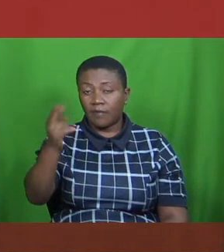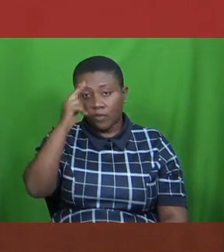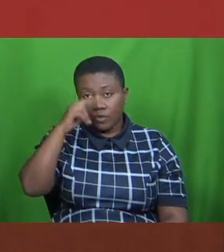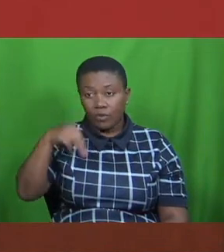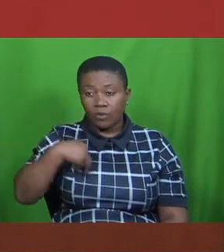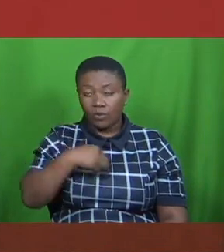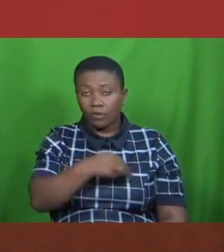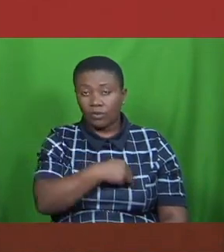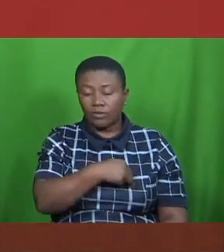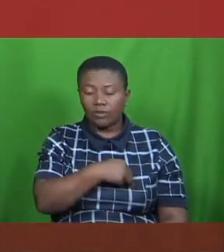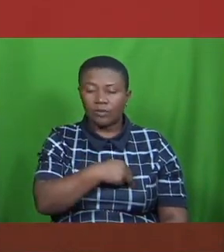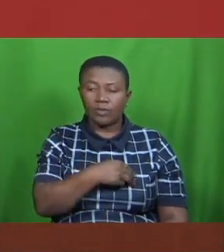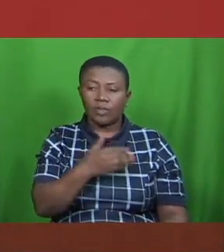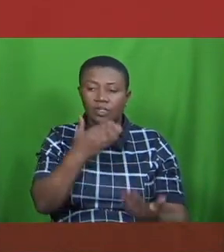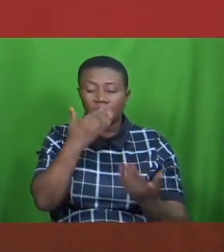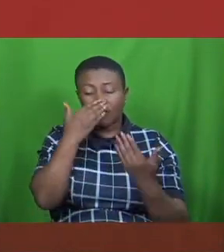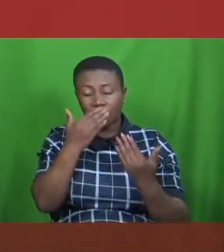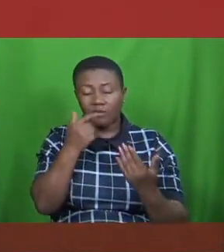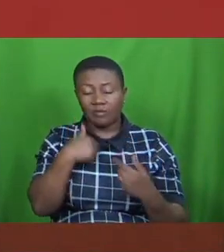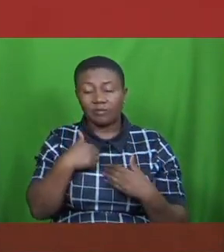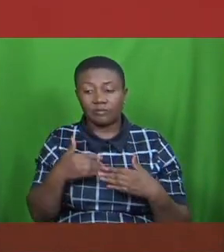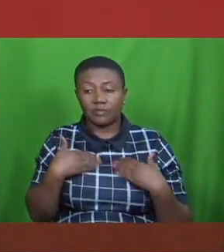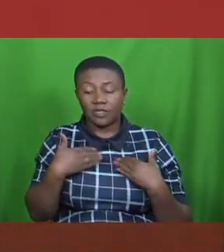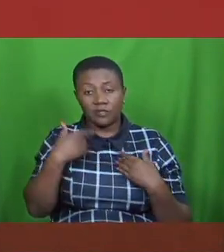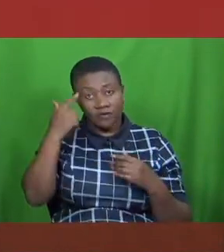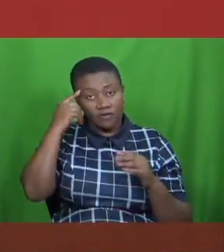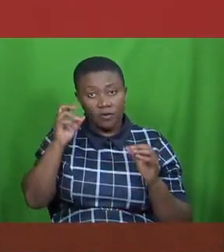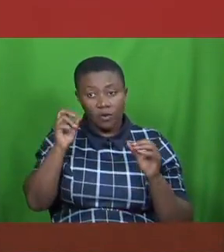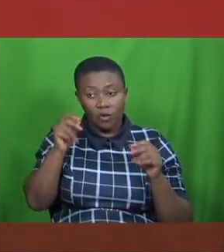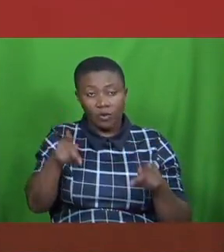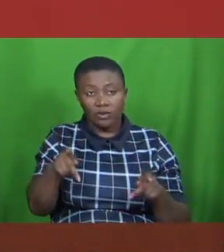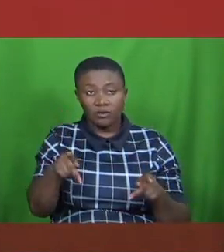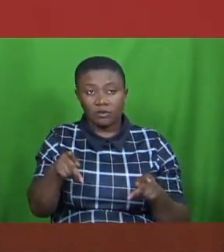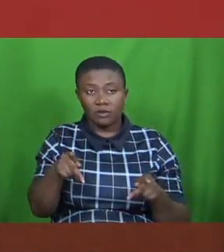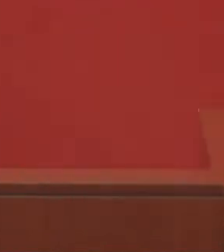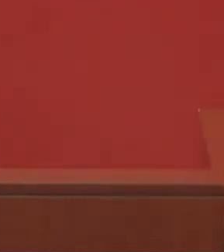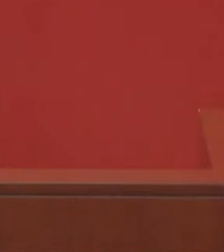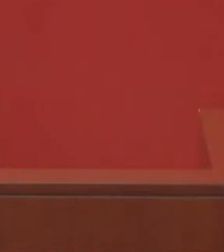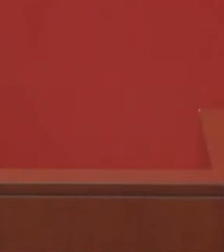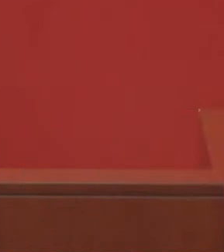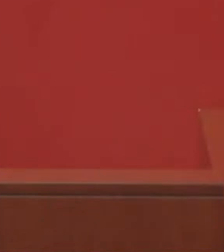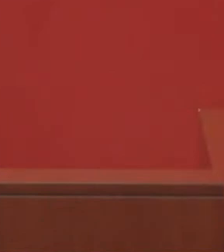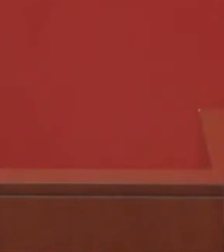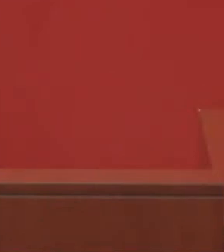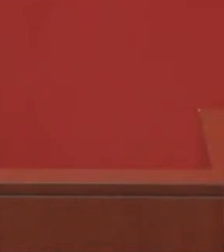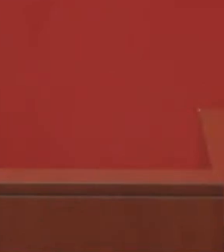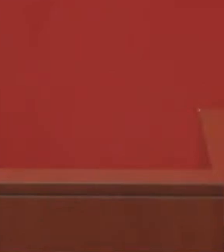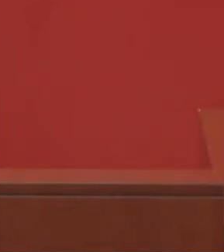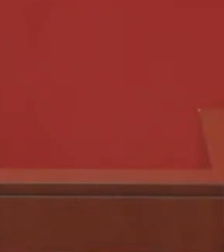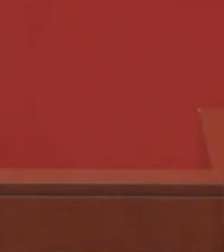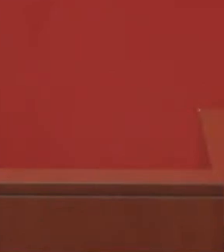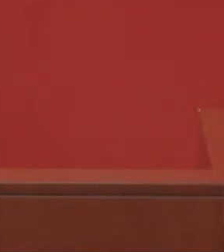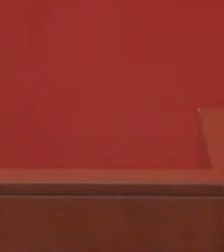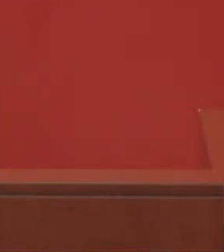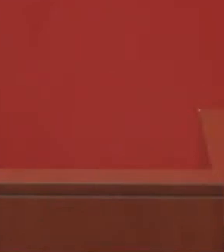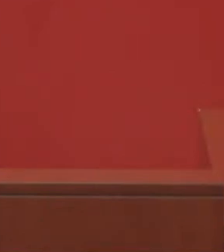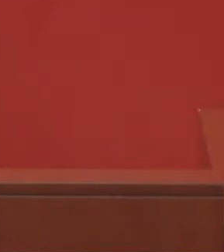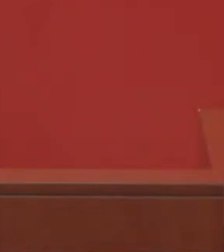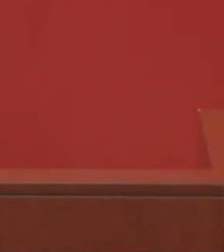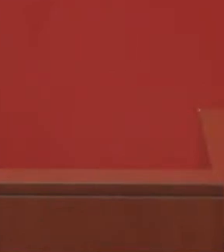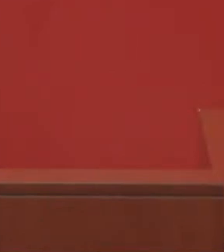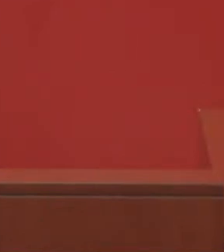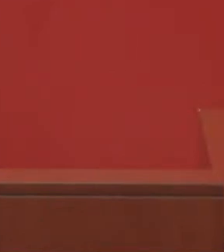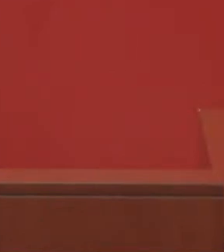I'm most grateful, Right Honourable Speaker, for the opportunity to contribute to this tribute, which has been very